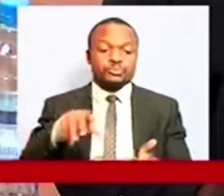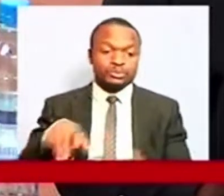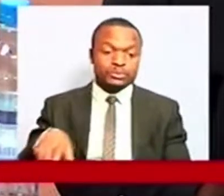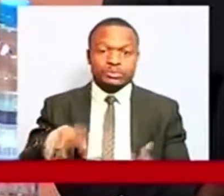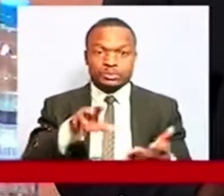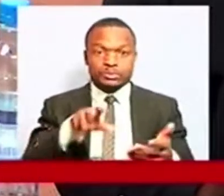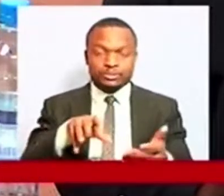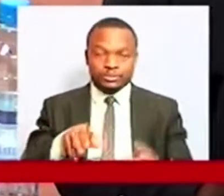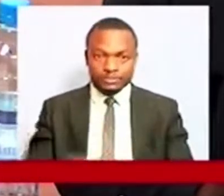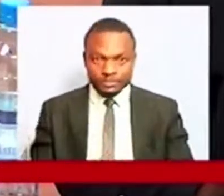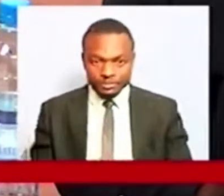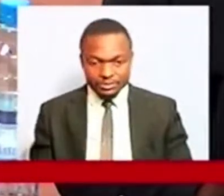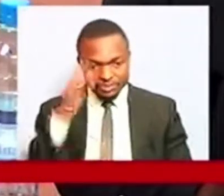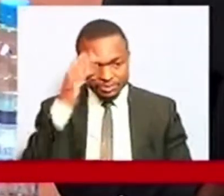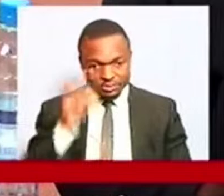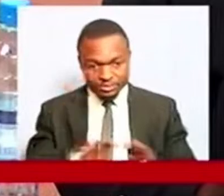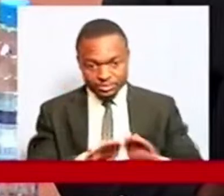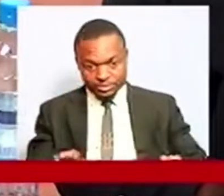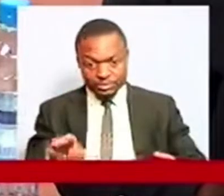compromised.